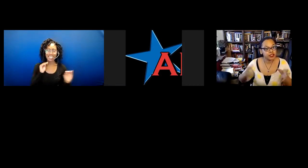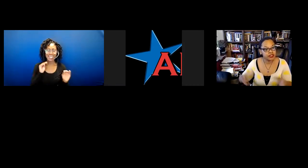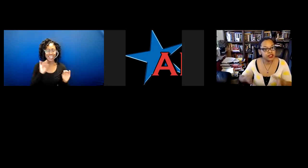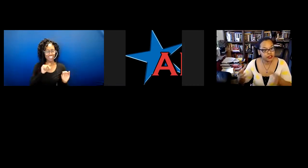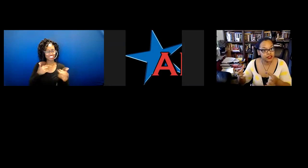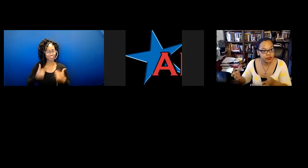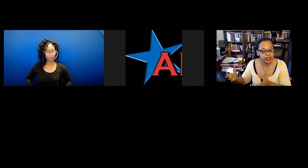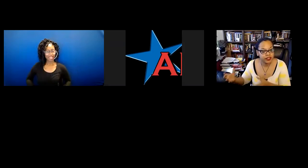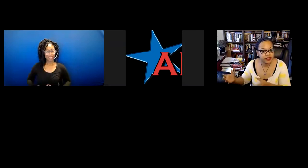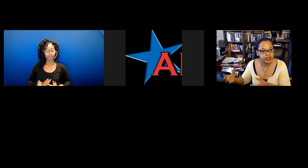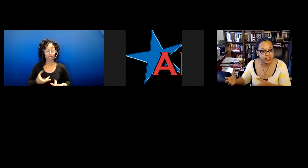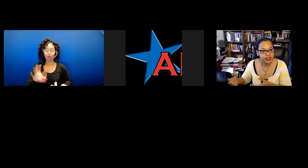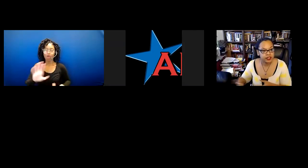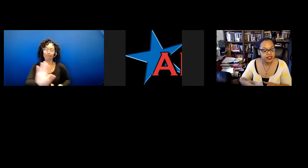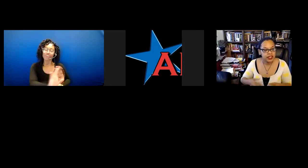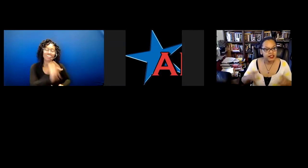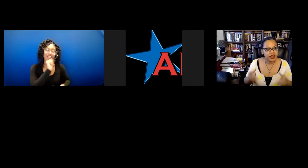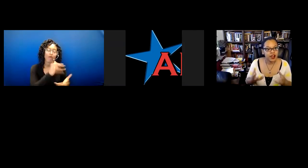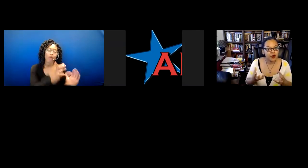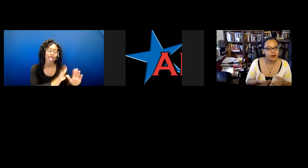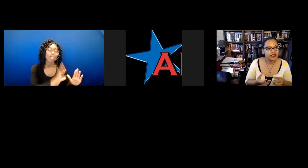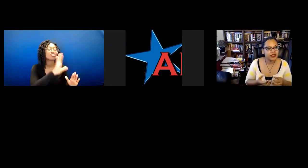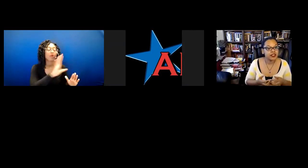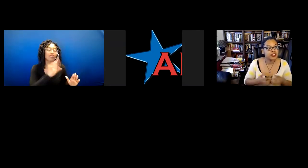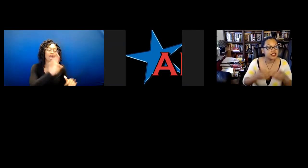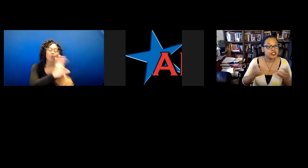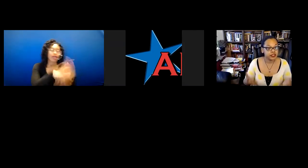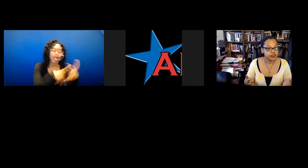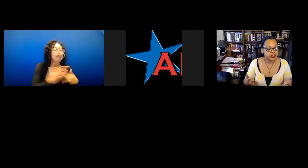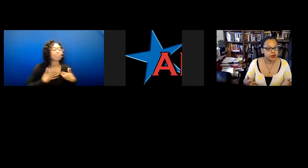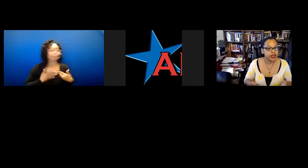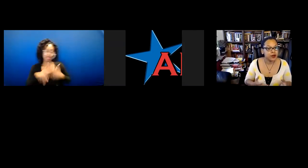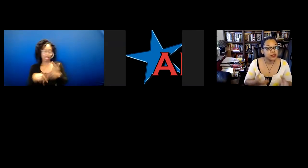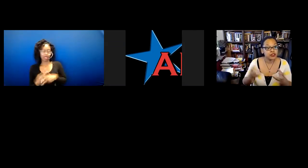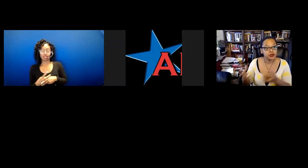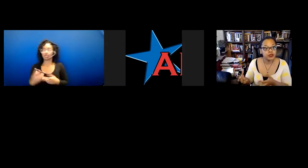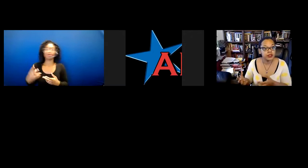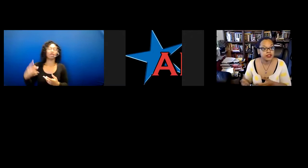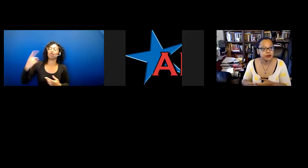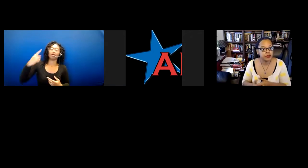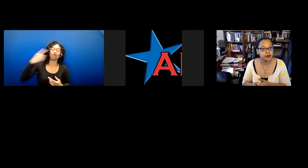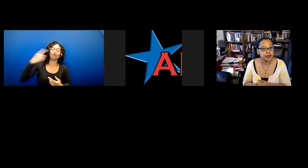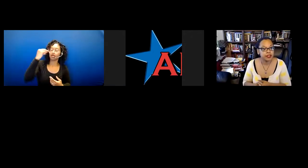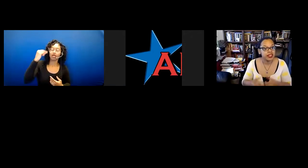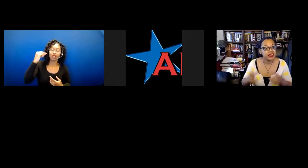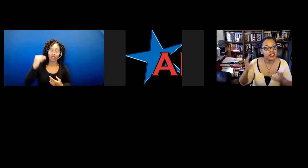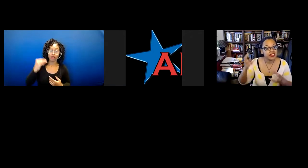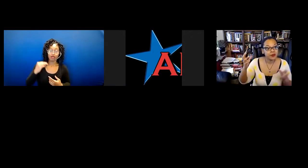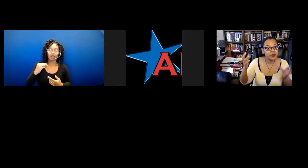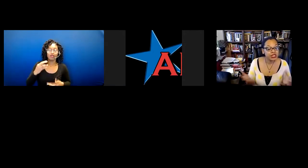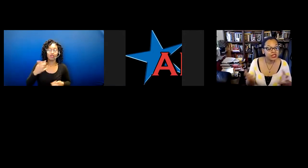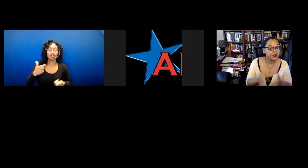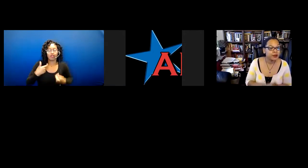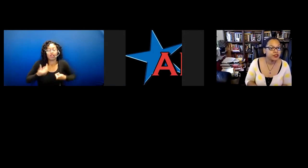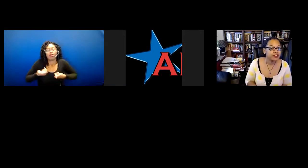starting to say, no, this is the way things are done, is how we condition or how we socialize people. And these are